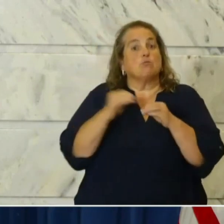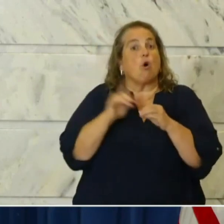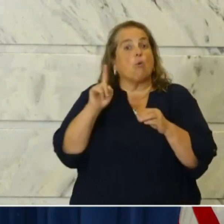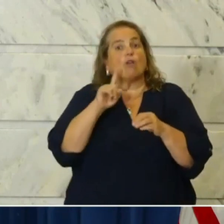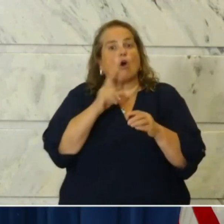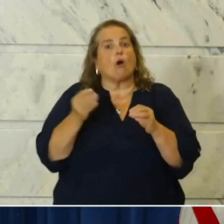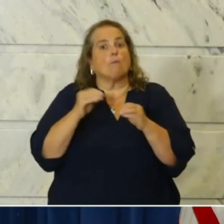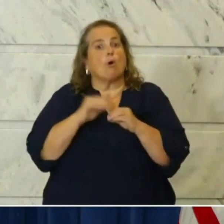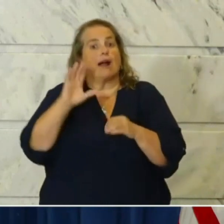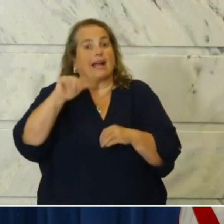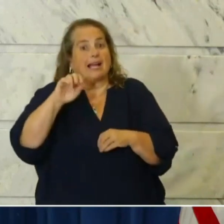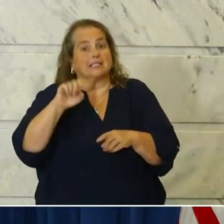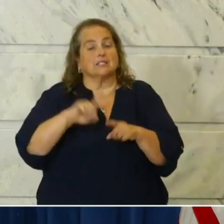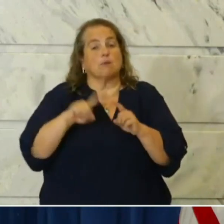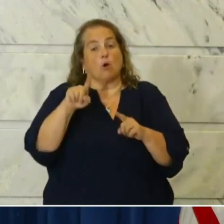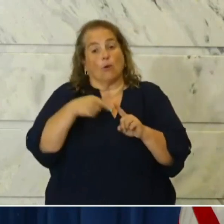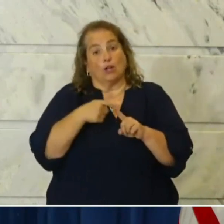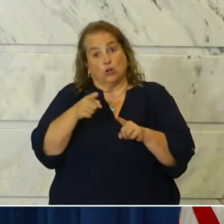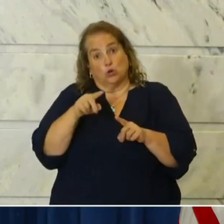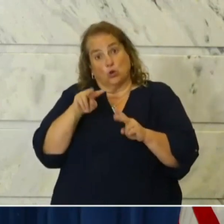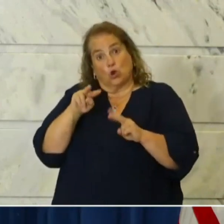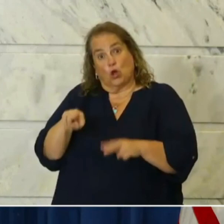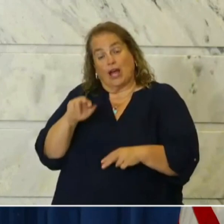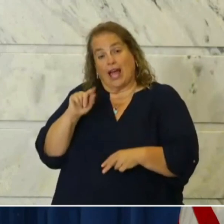more cases. But when you look at